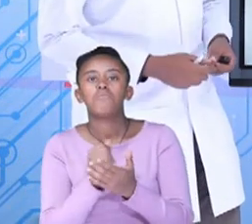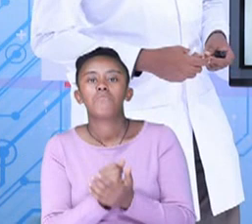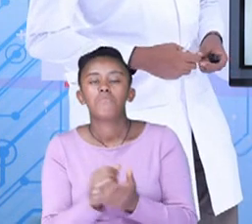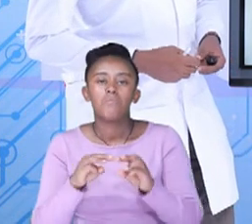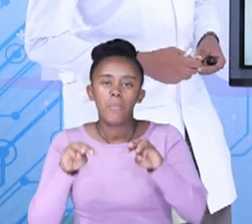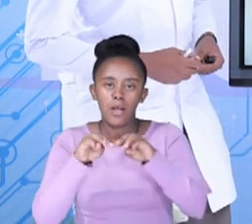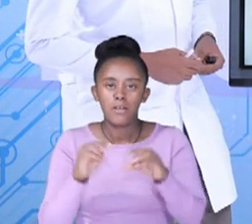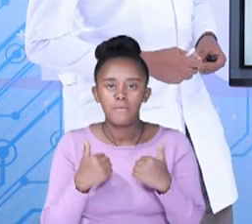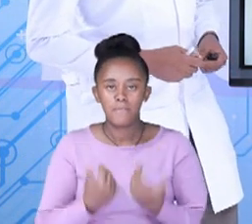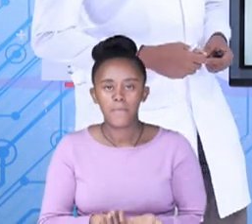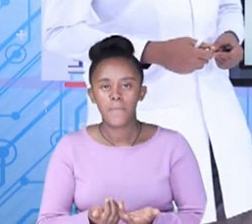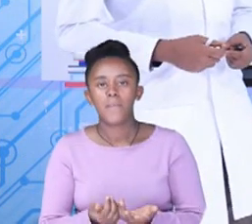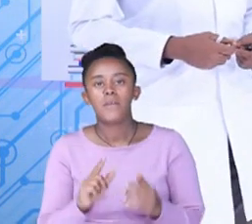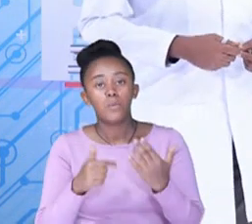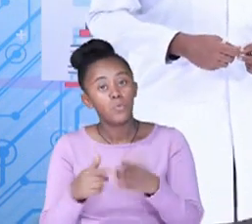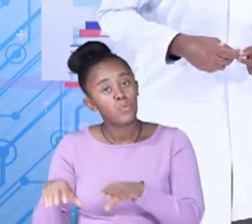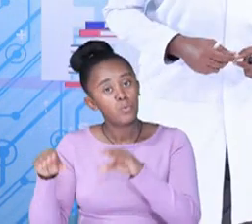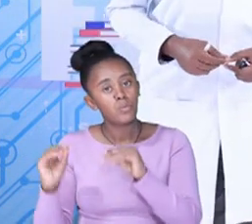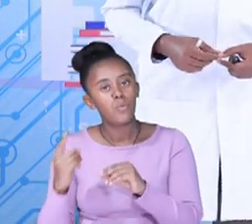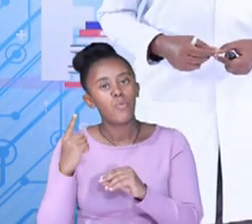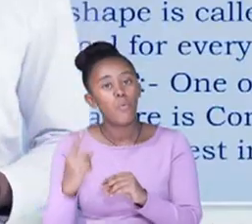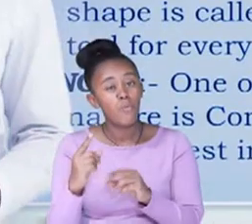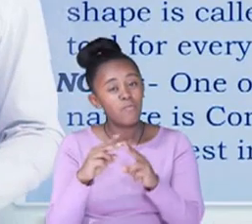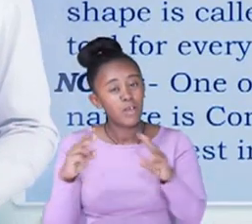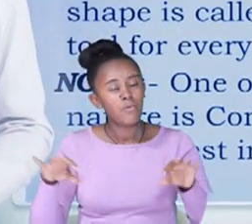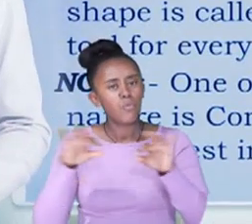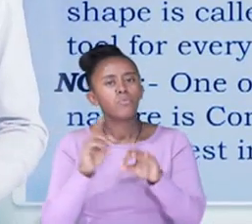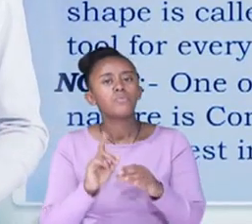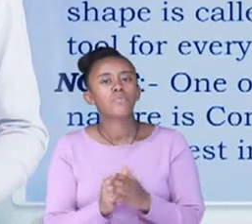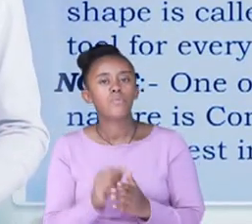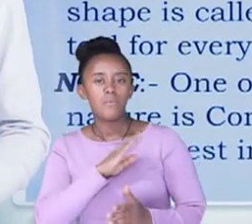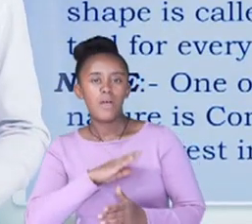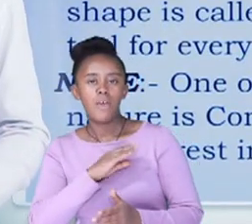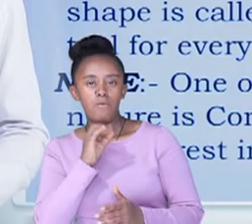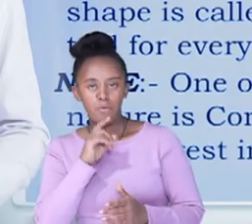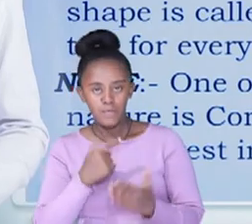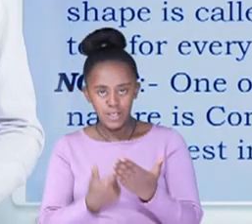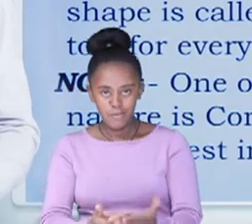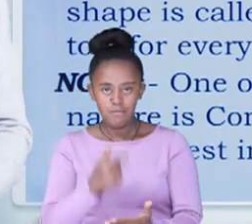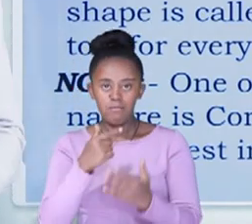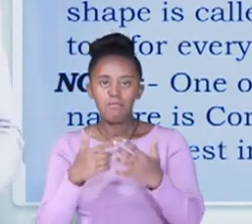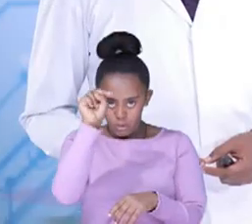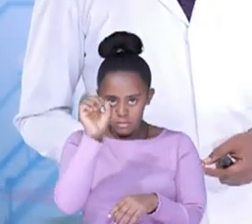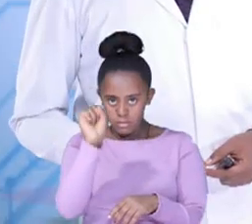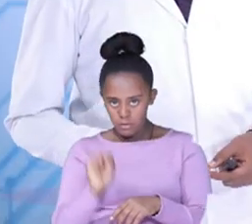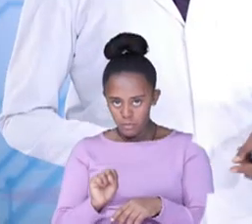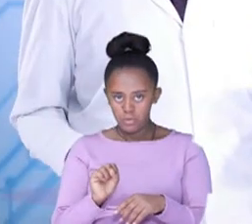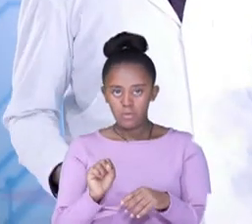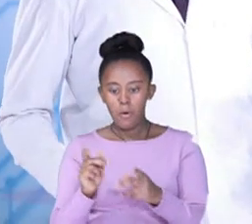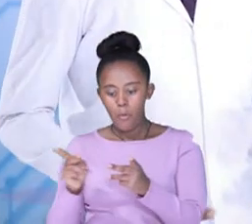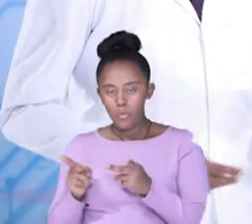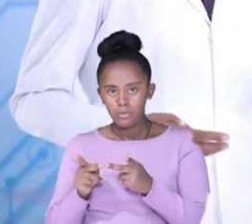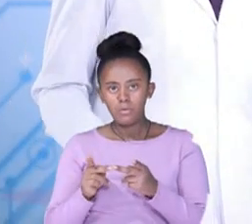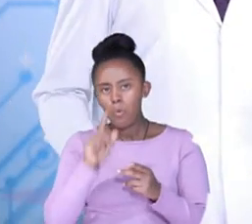magnet. So students, one very important behavior of such a material is one of